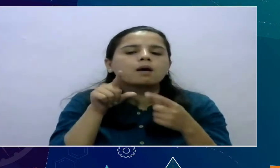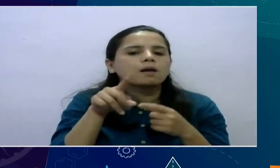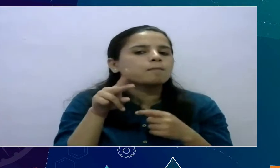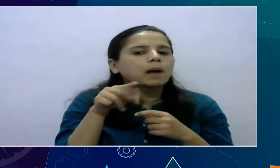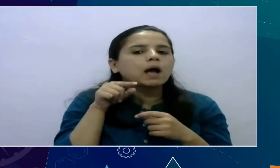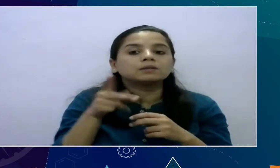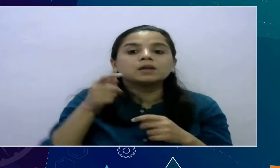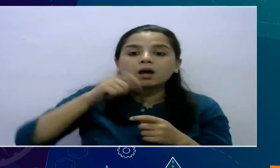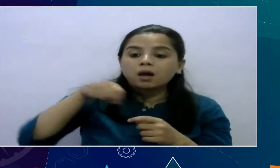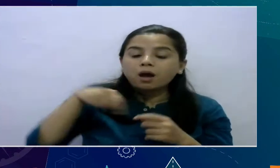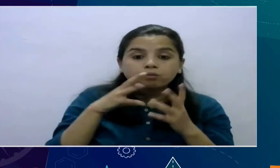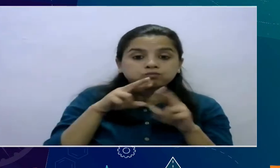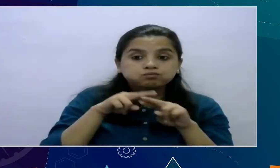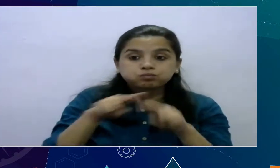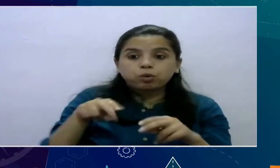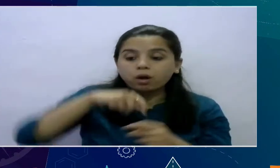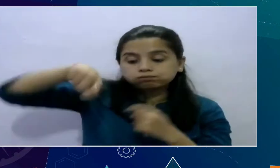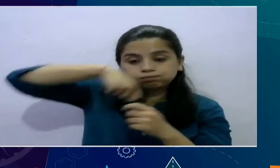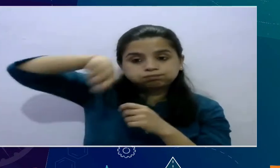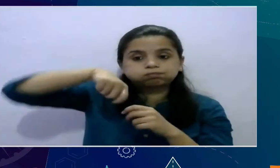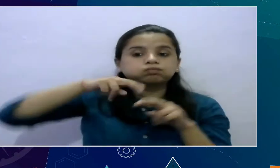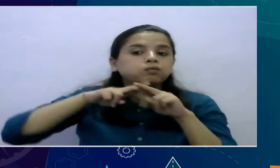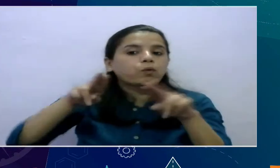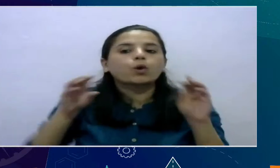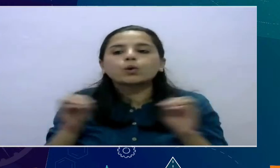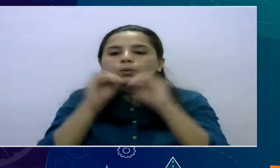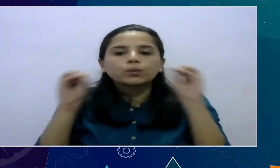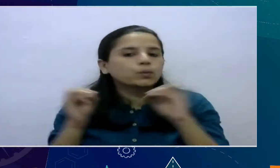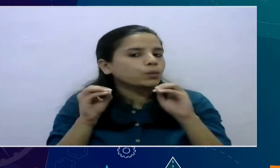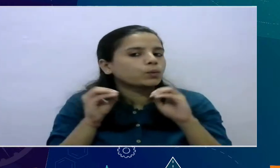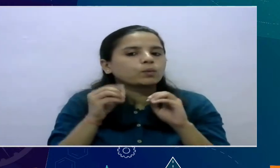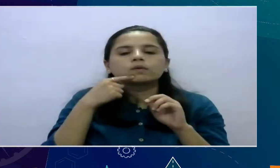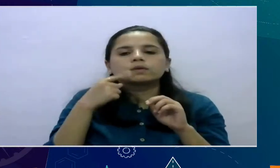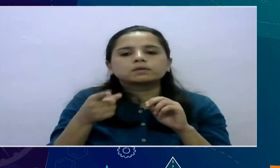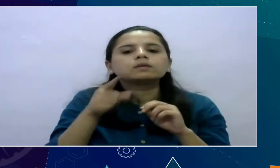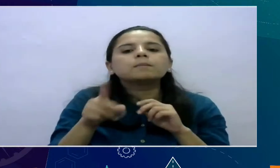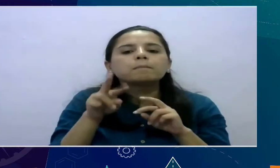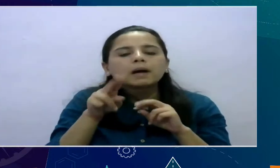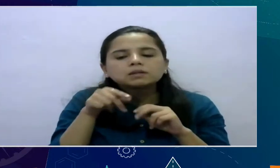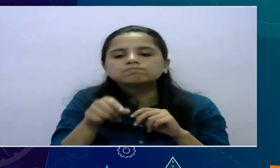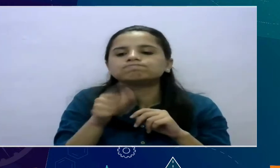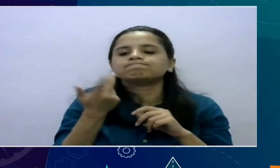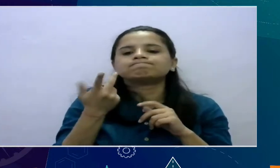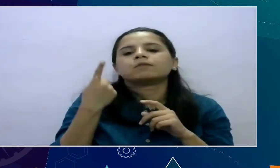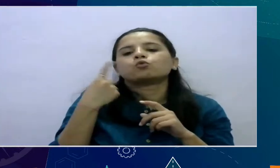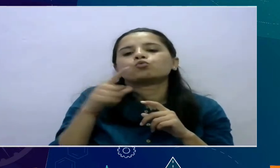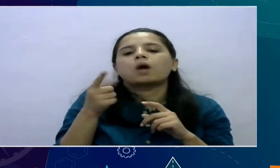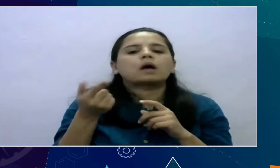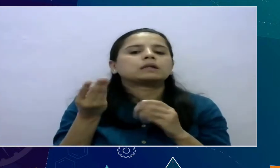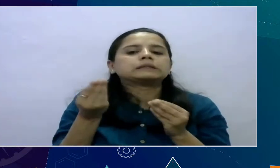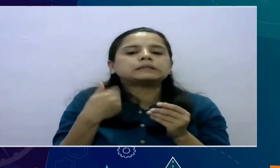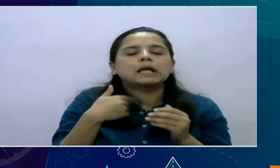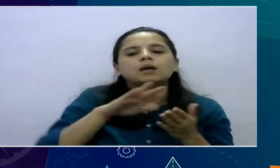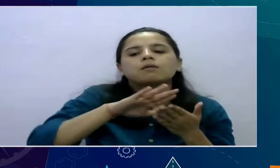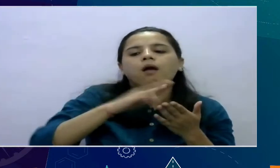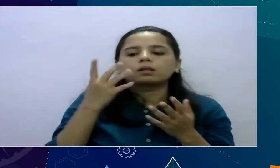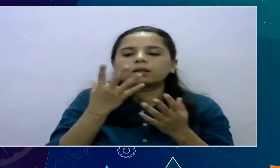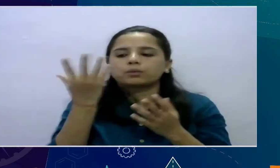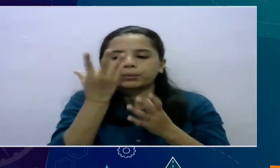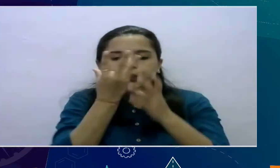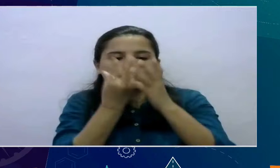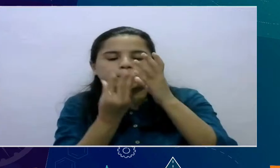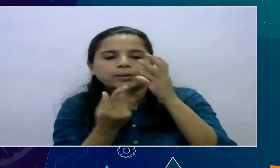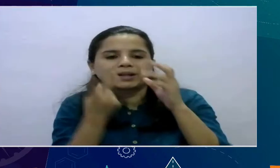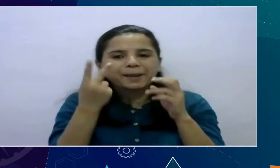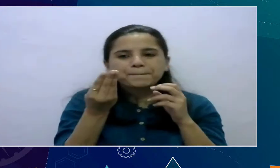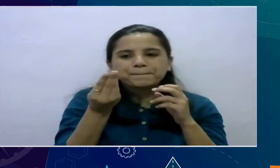was something when I dissolved it, when I tried to dissolve it, and it has become something when I had left it aside. That's how it means